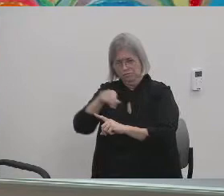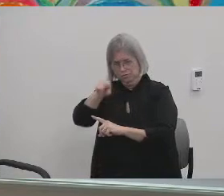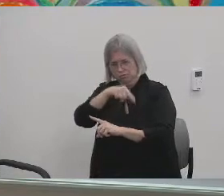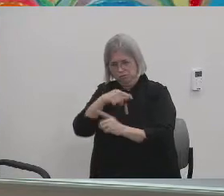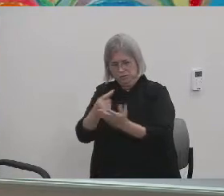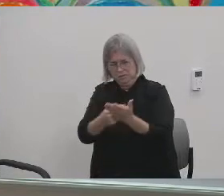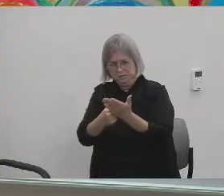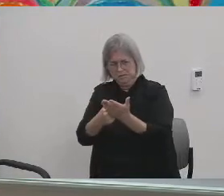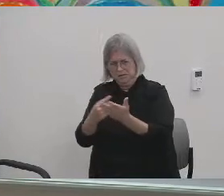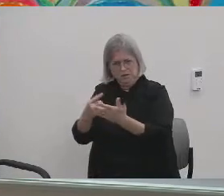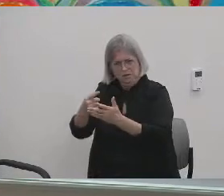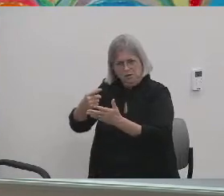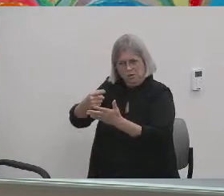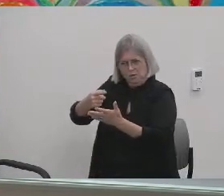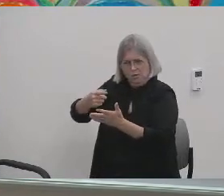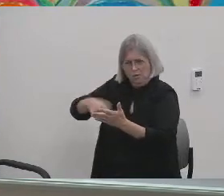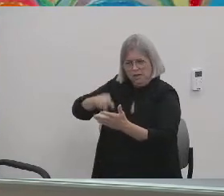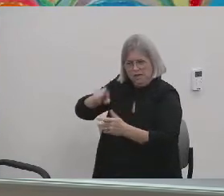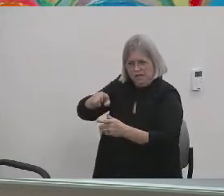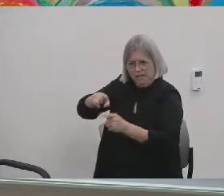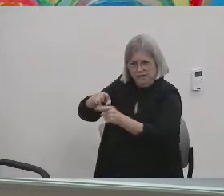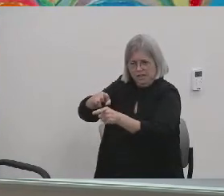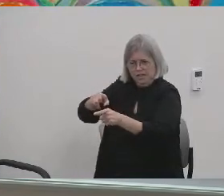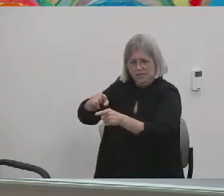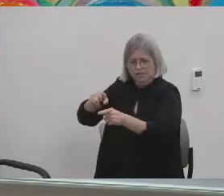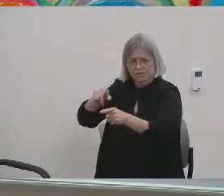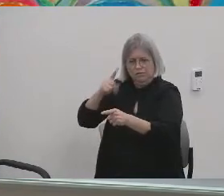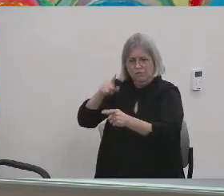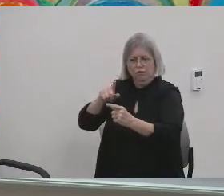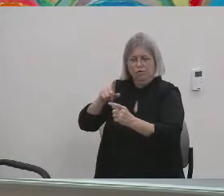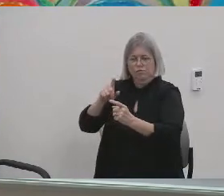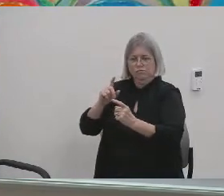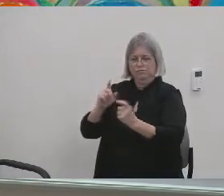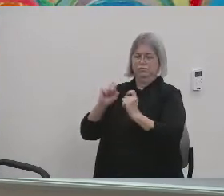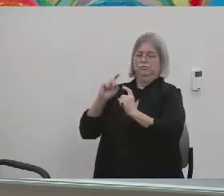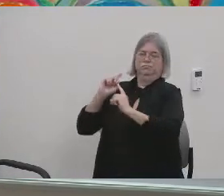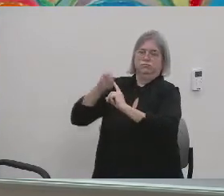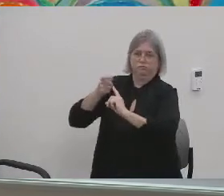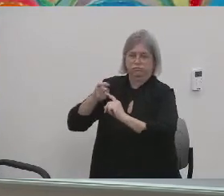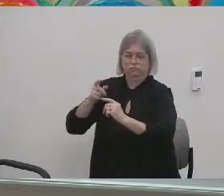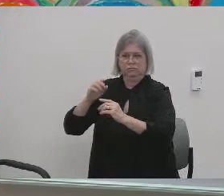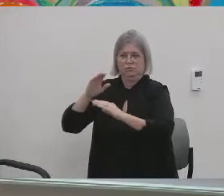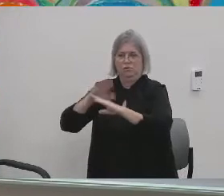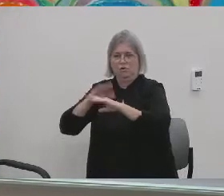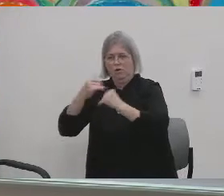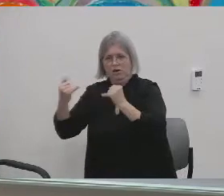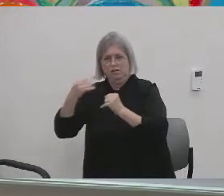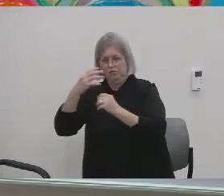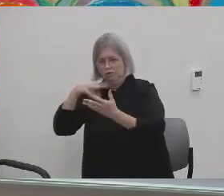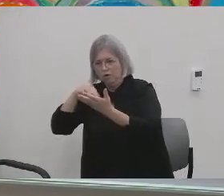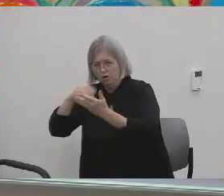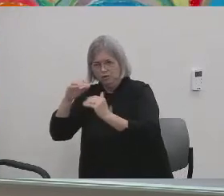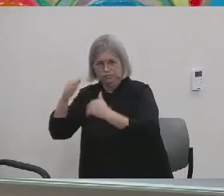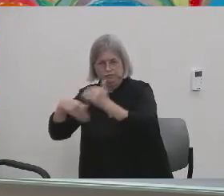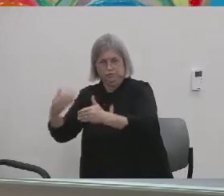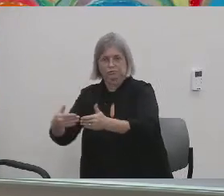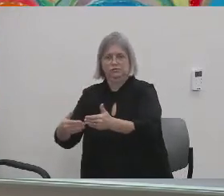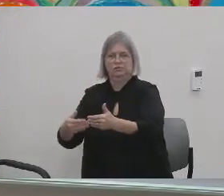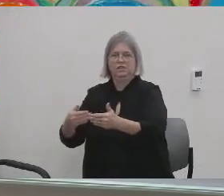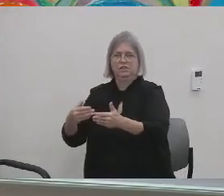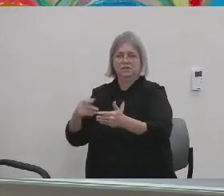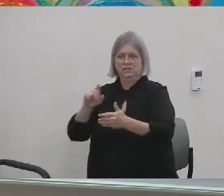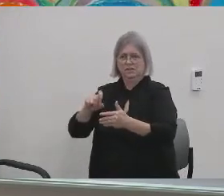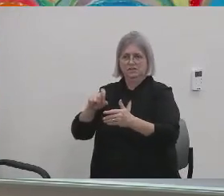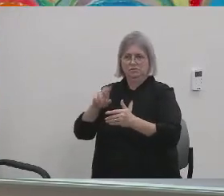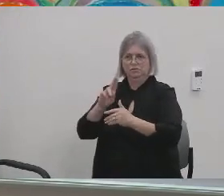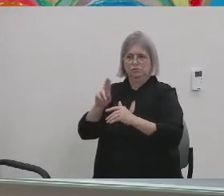we, especially with Eagle Online, in this unexpected shift to online learning, and the need to use a lot